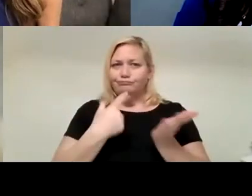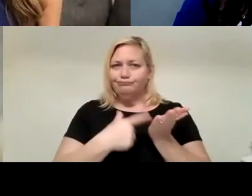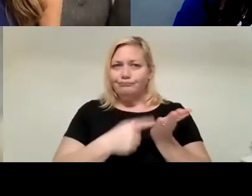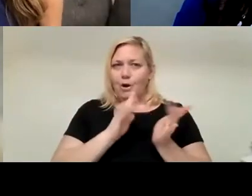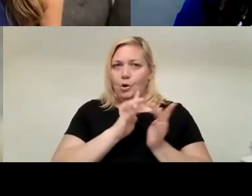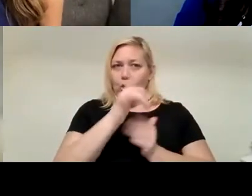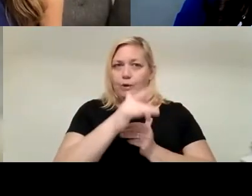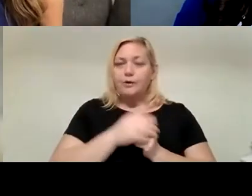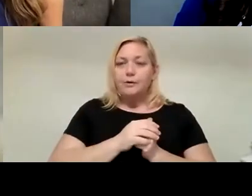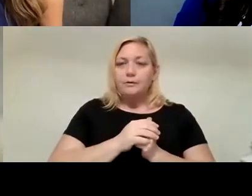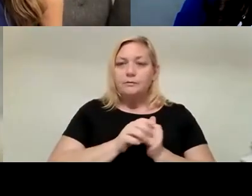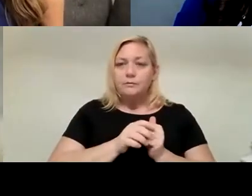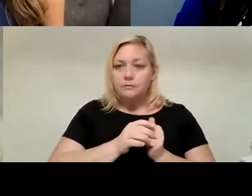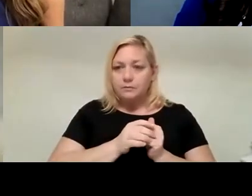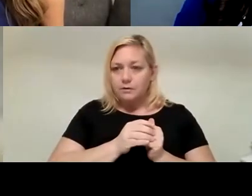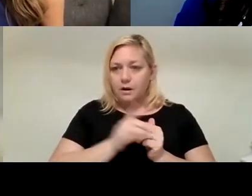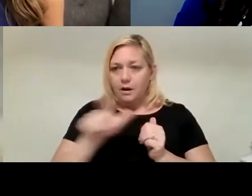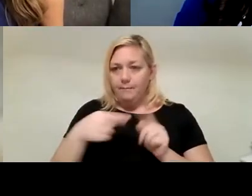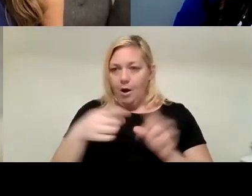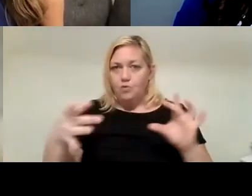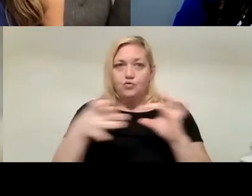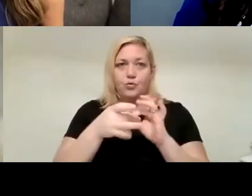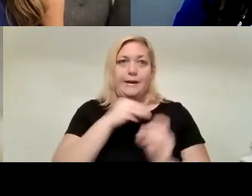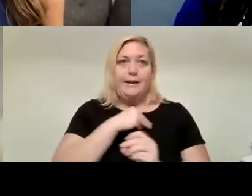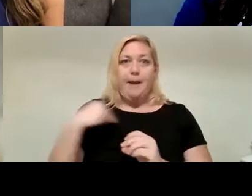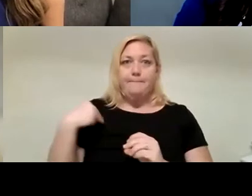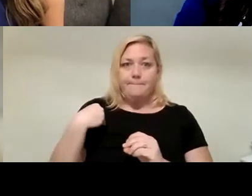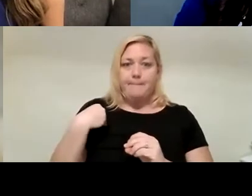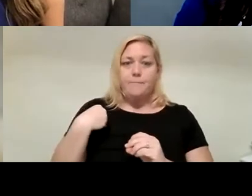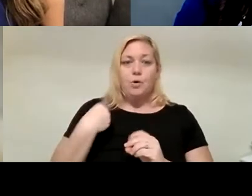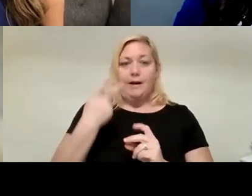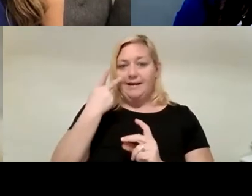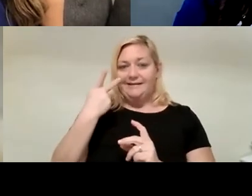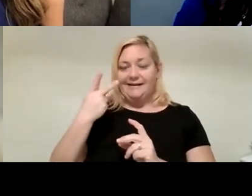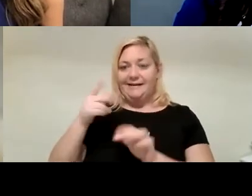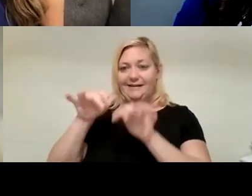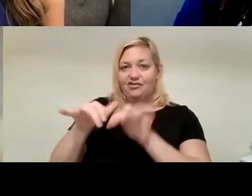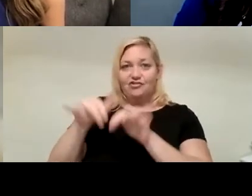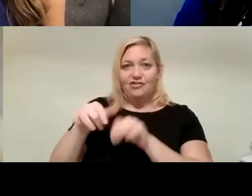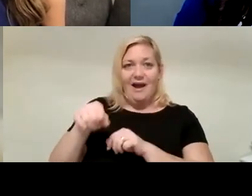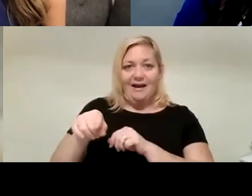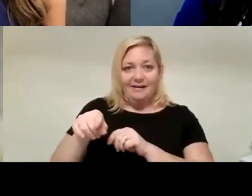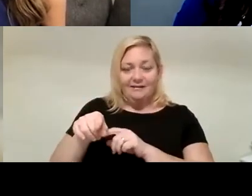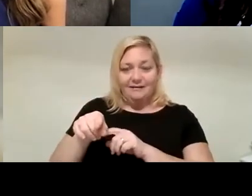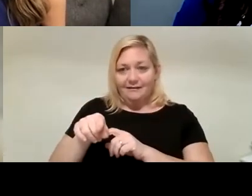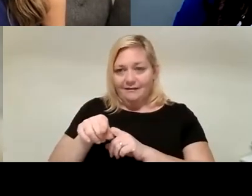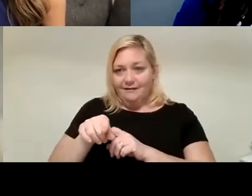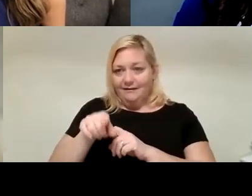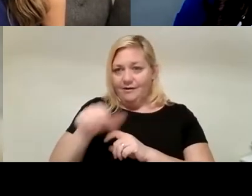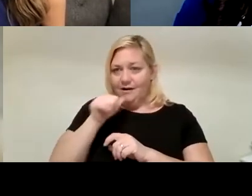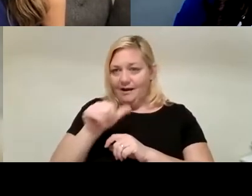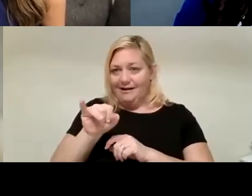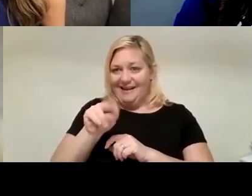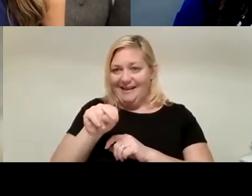earlier about, joining as a member, and I'm seeing it in the chat that we're not there in the Inland Empire. So I'll make